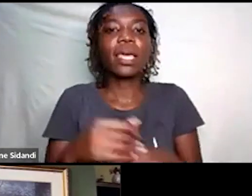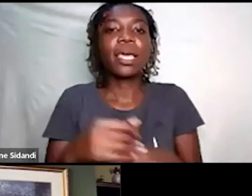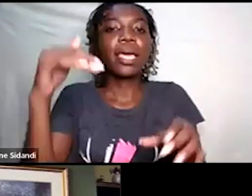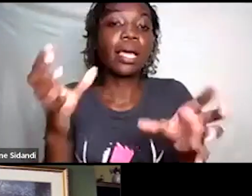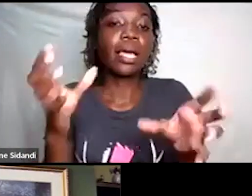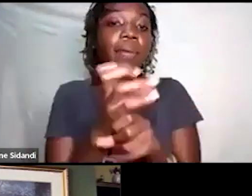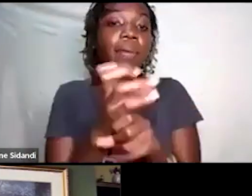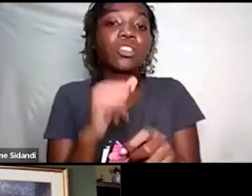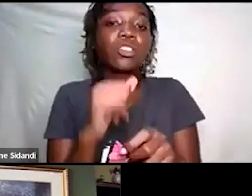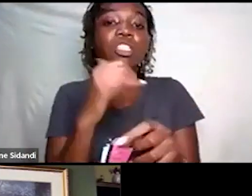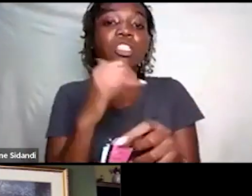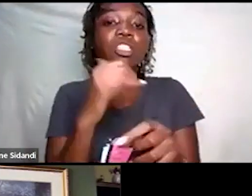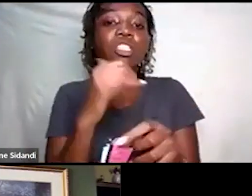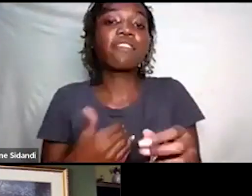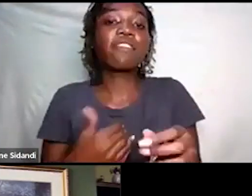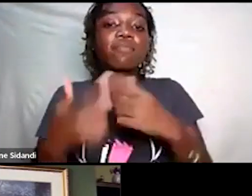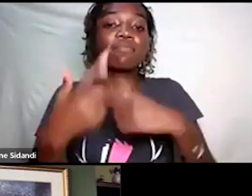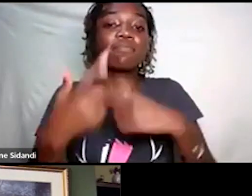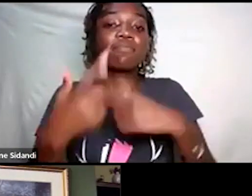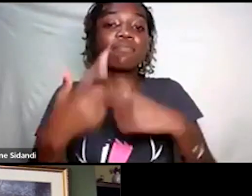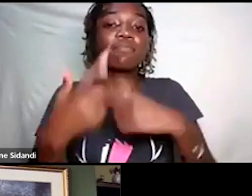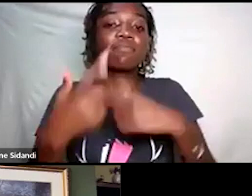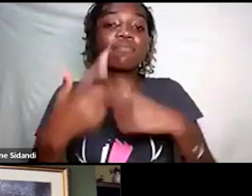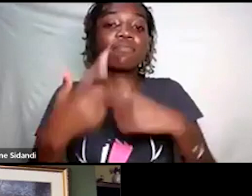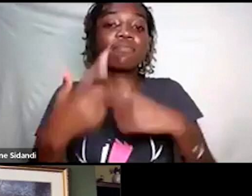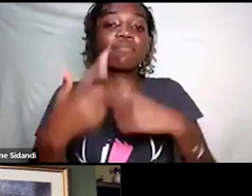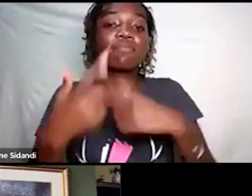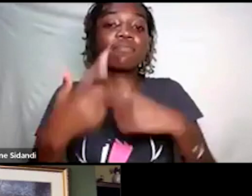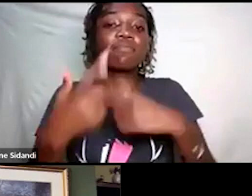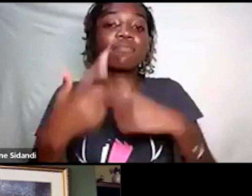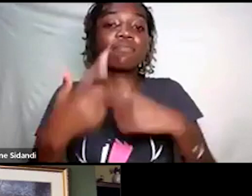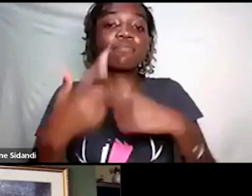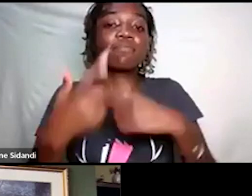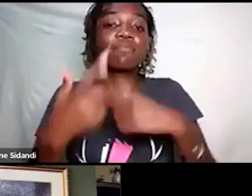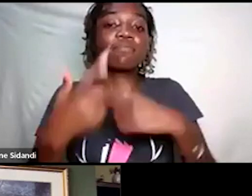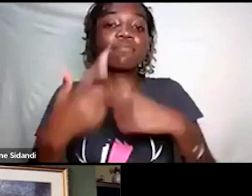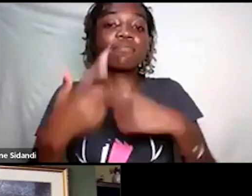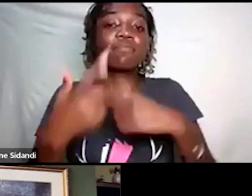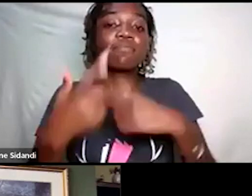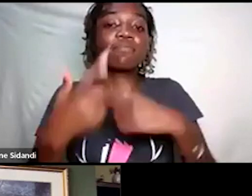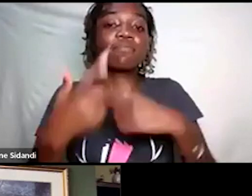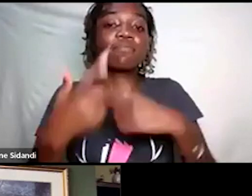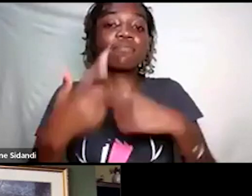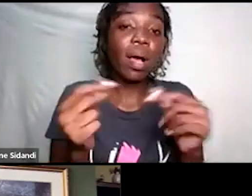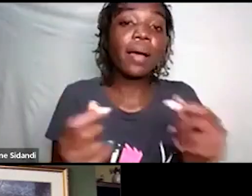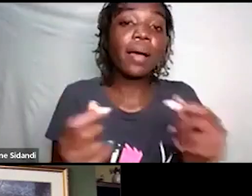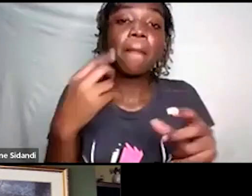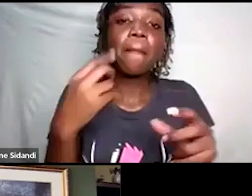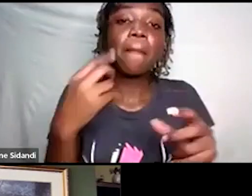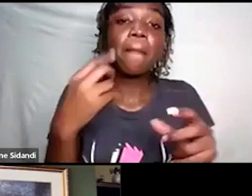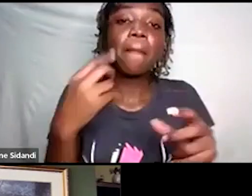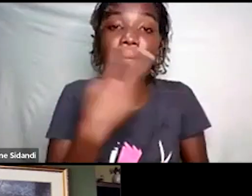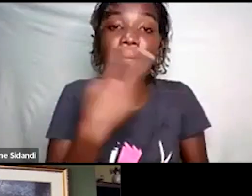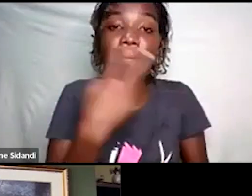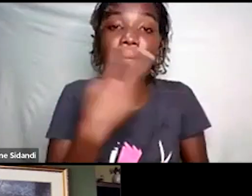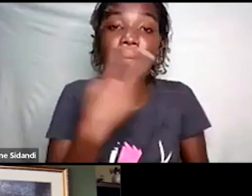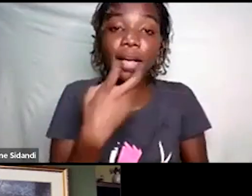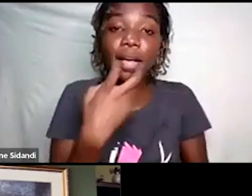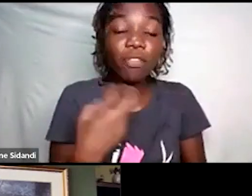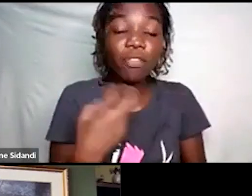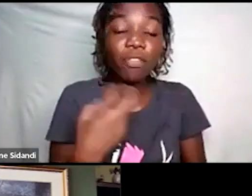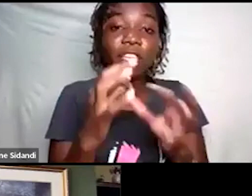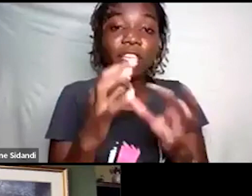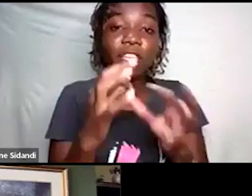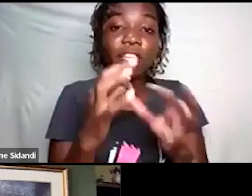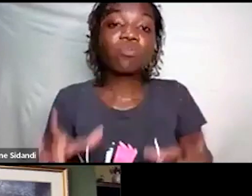not date, but it has been mentioned by word of mouth severally by management. If people are caught and they are fired on those grounds, will they